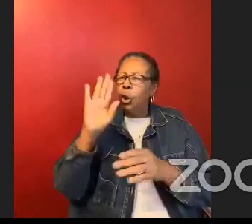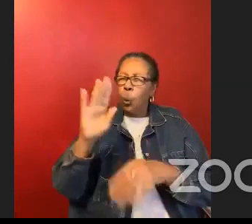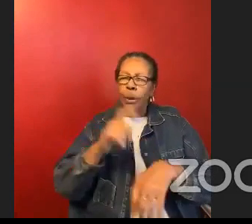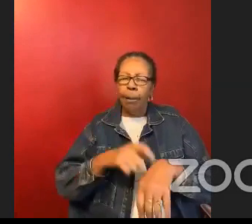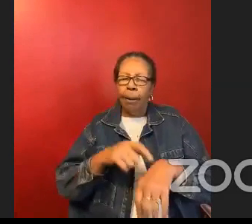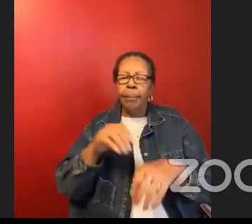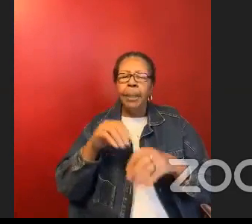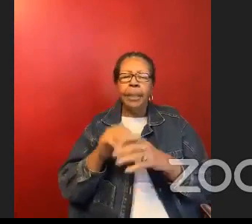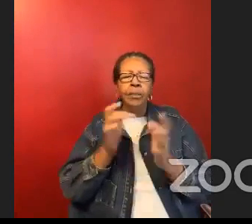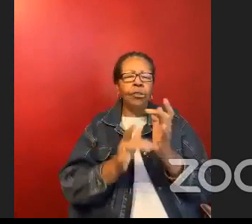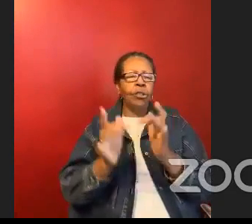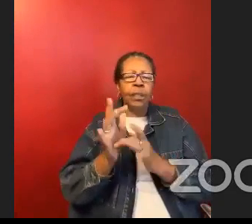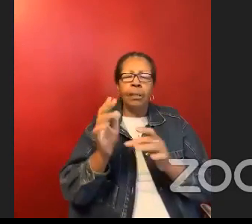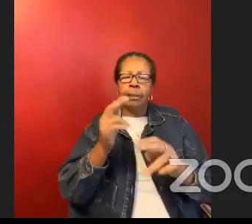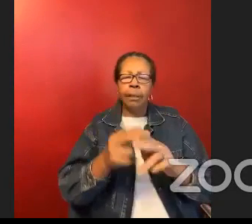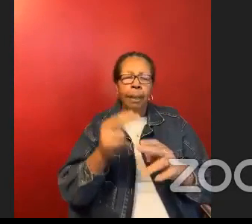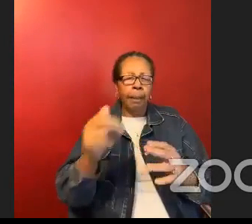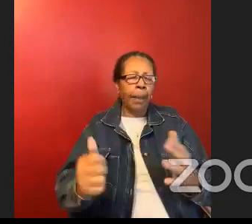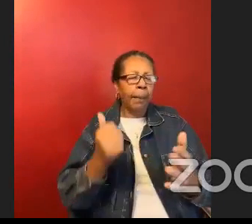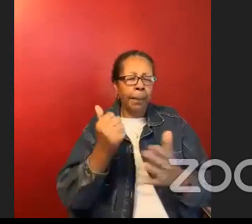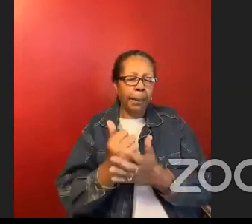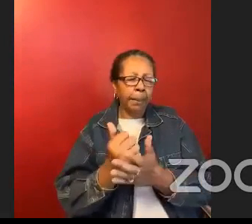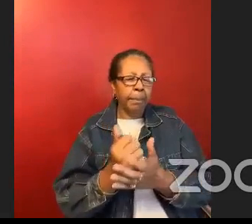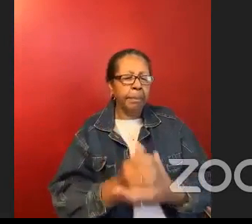name, amen. Amen.